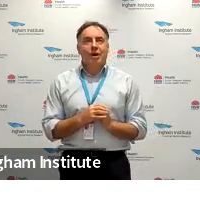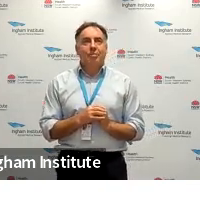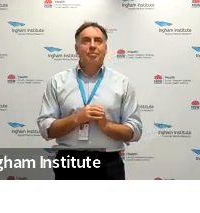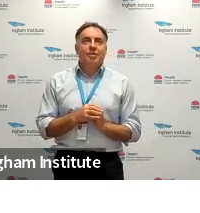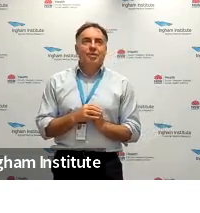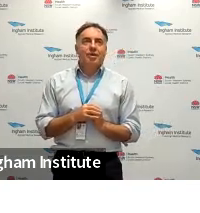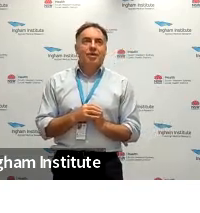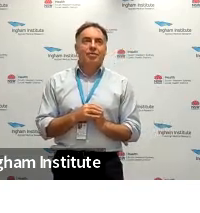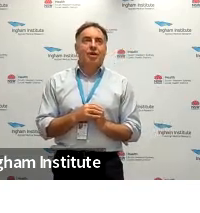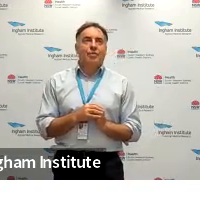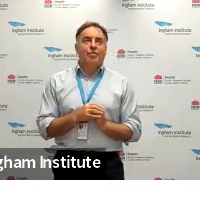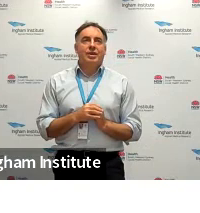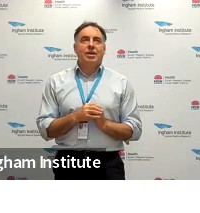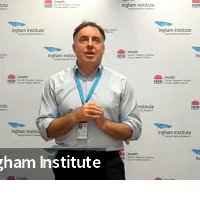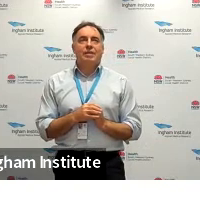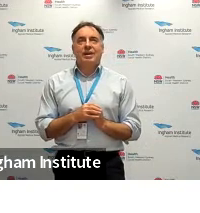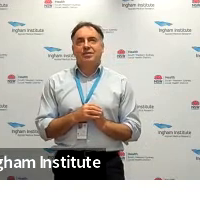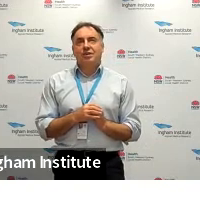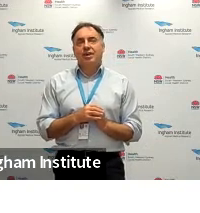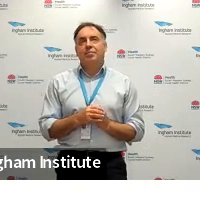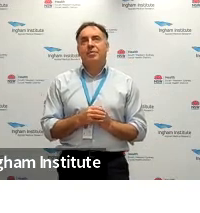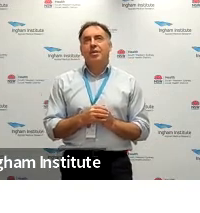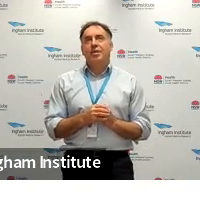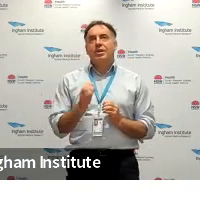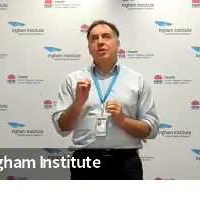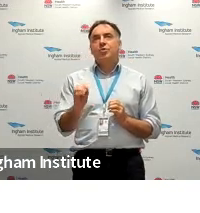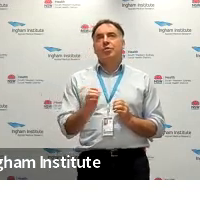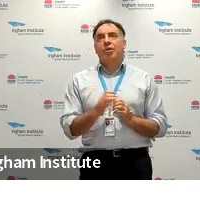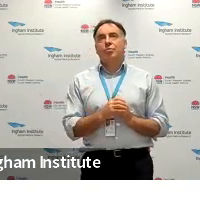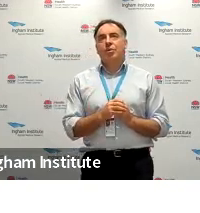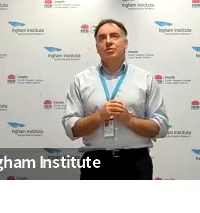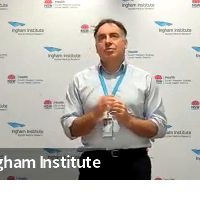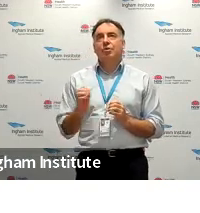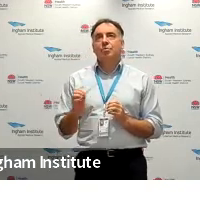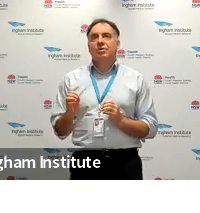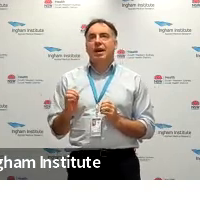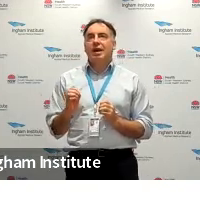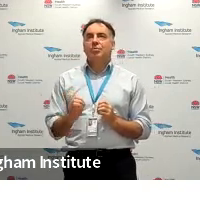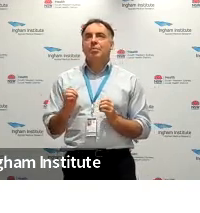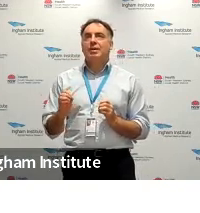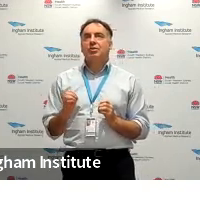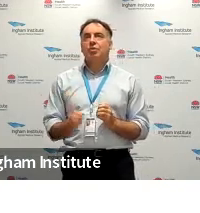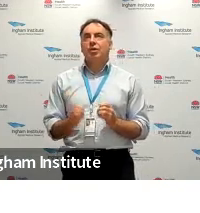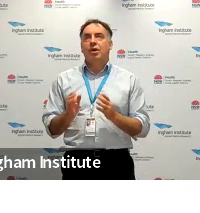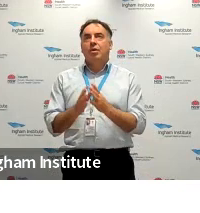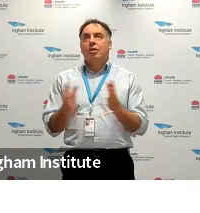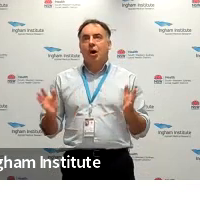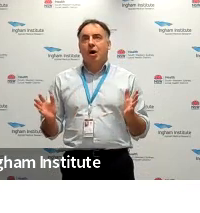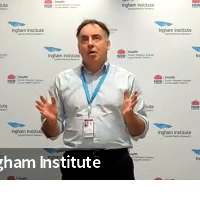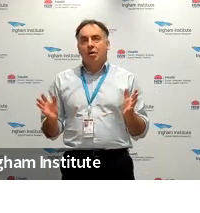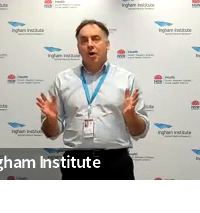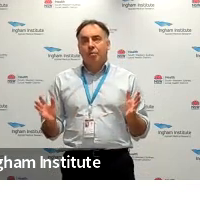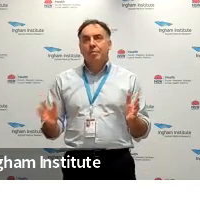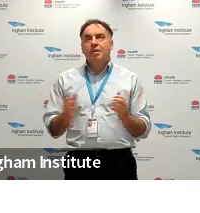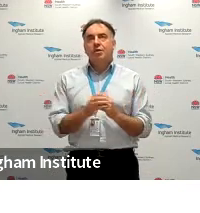little graph on the left-hand side. We know there are roadblocks. The roadblocks are how do we make sure that